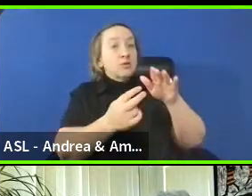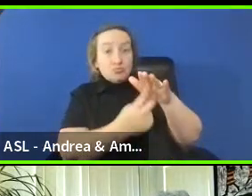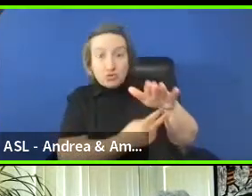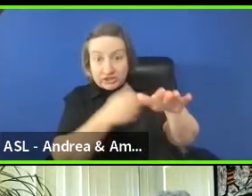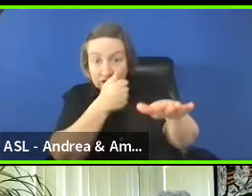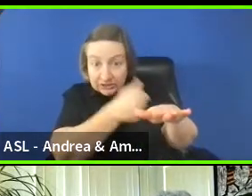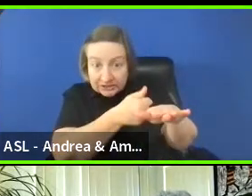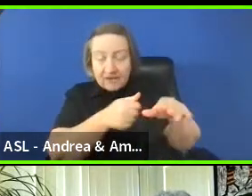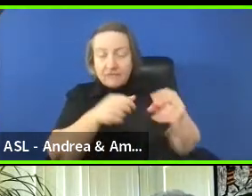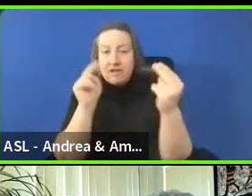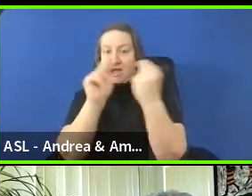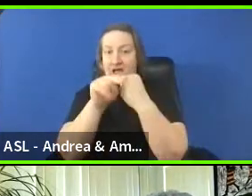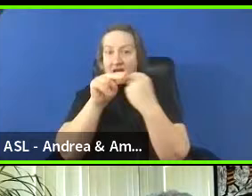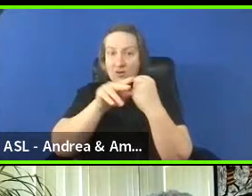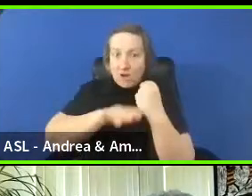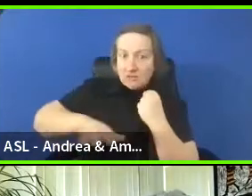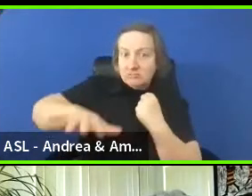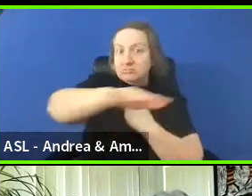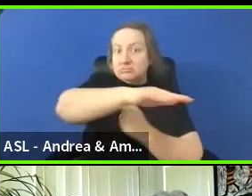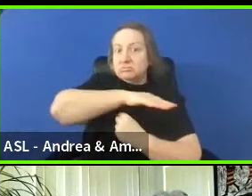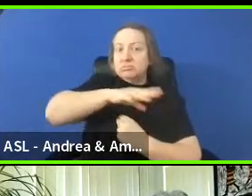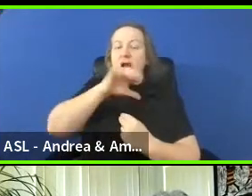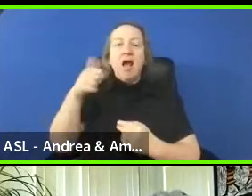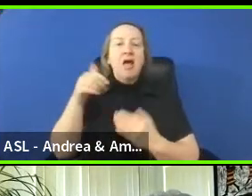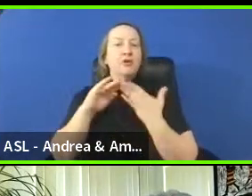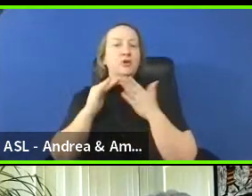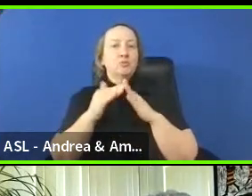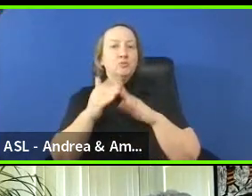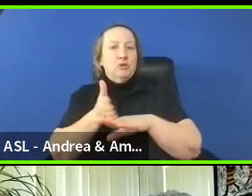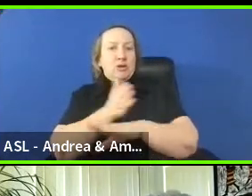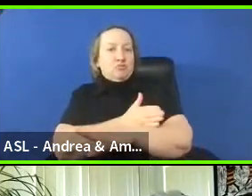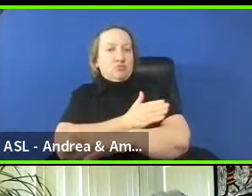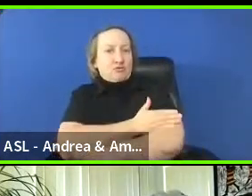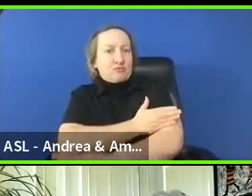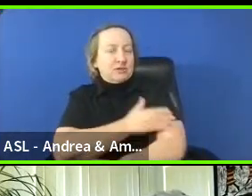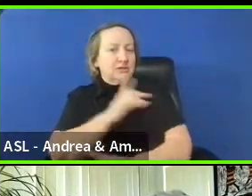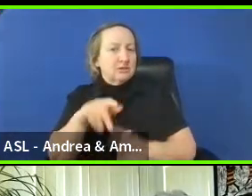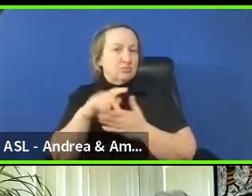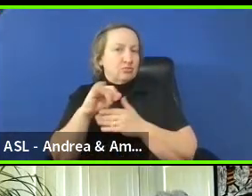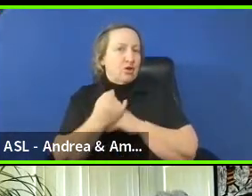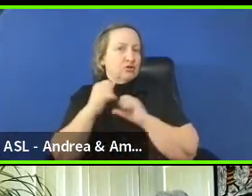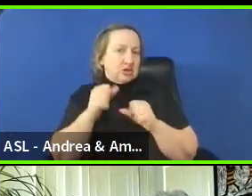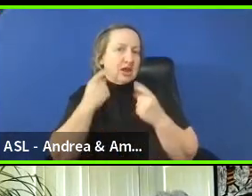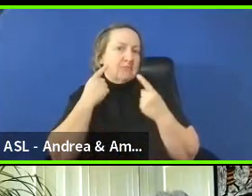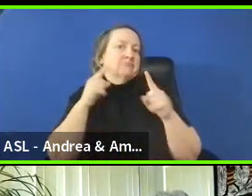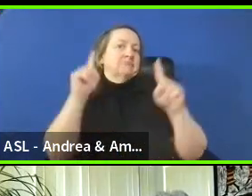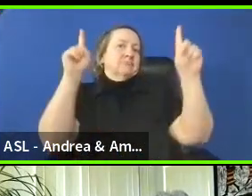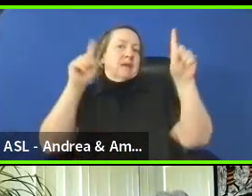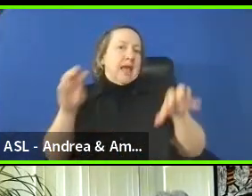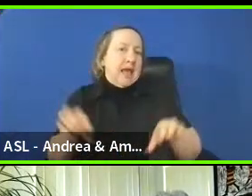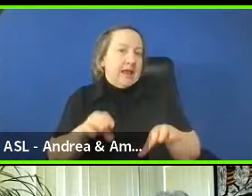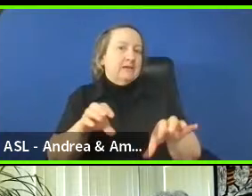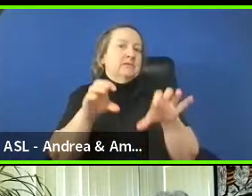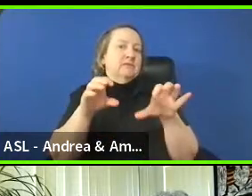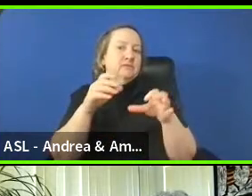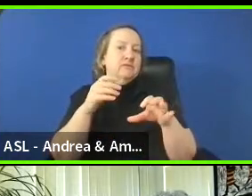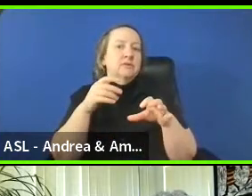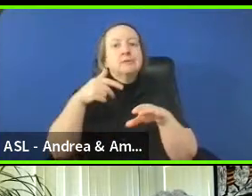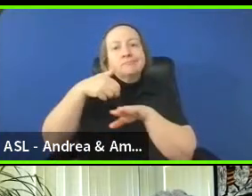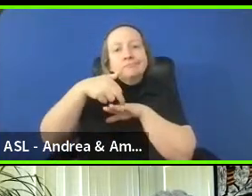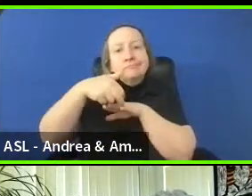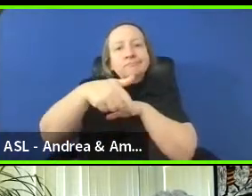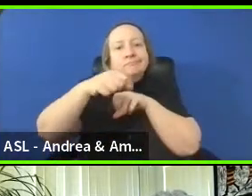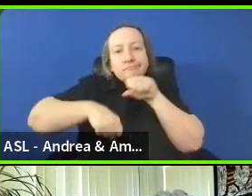many of the other community type improvements that I think the project outcome can deliver: active transportation,